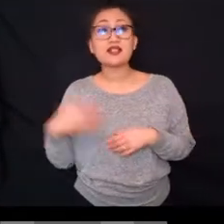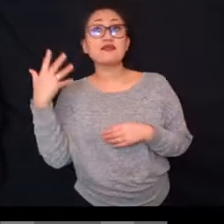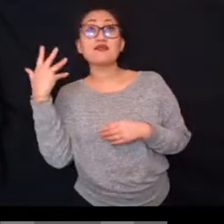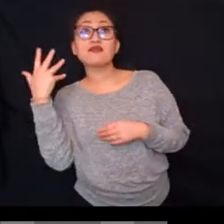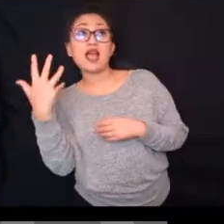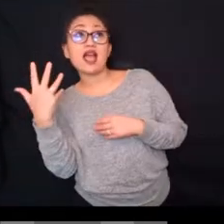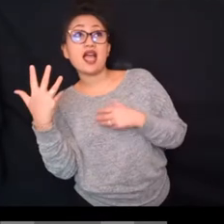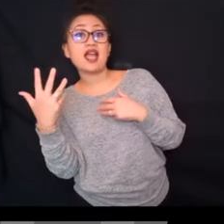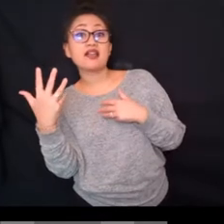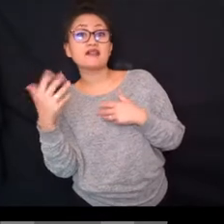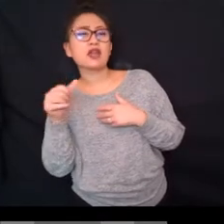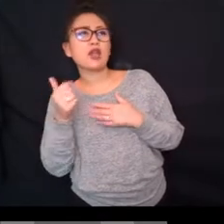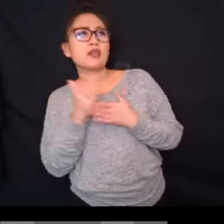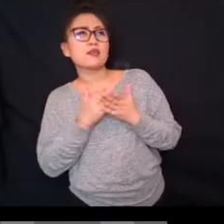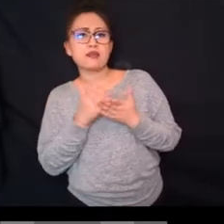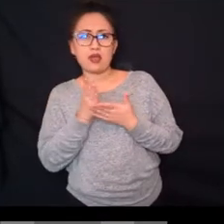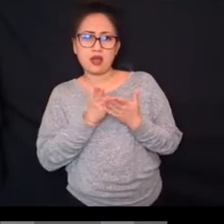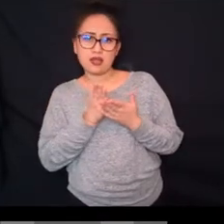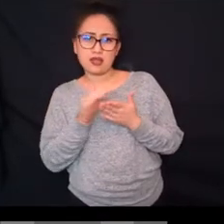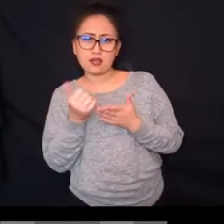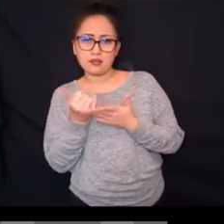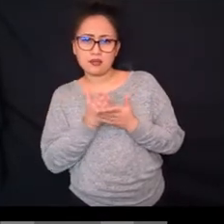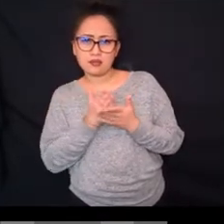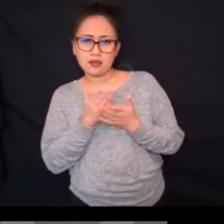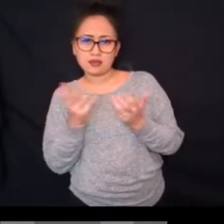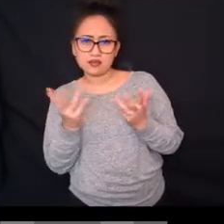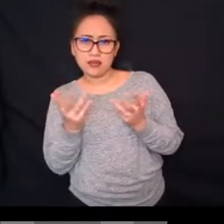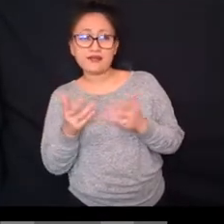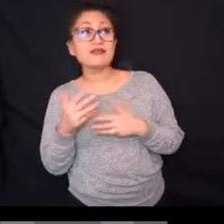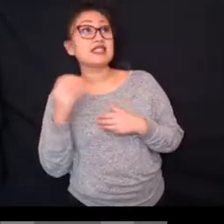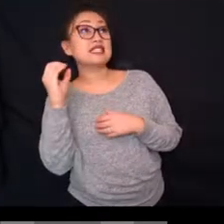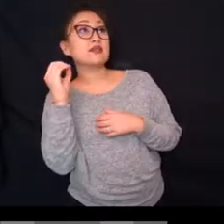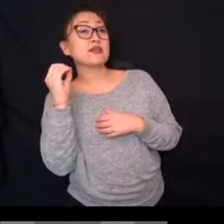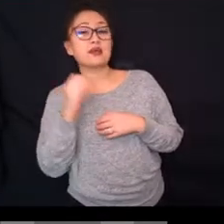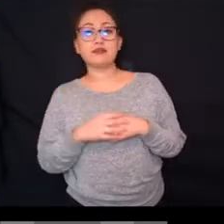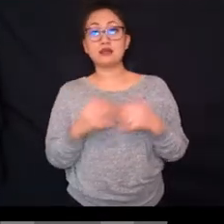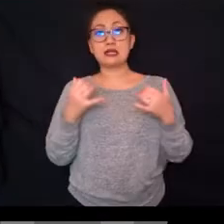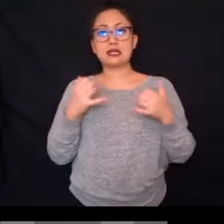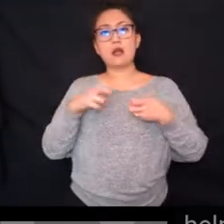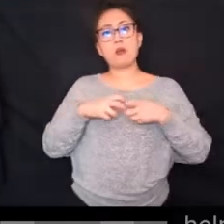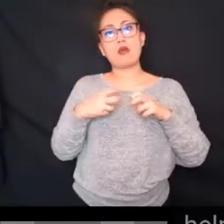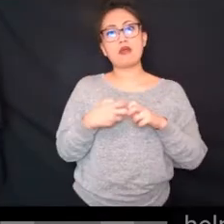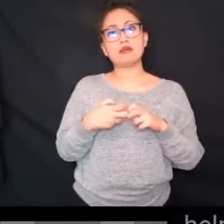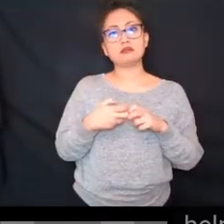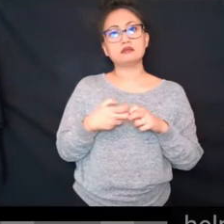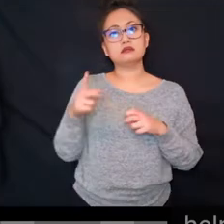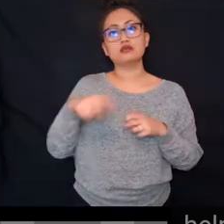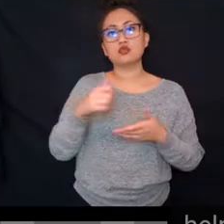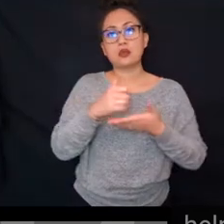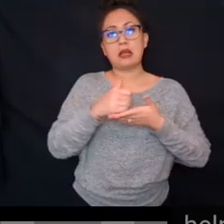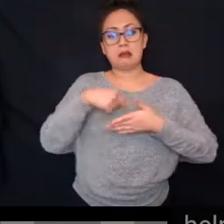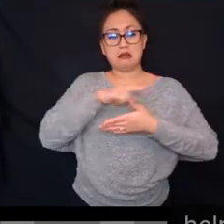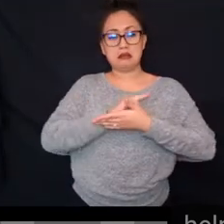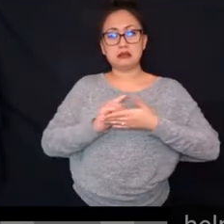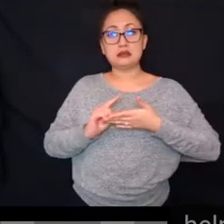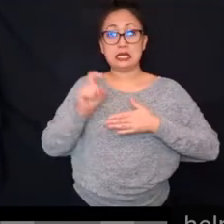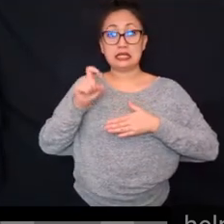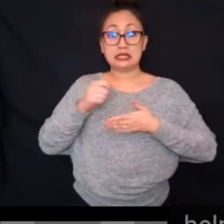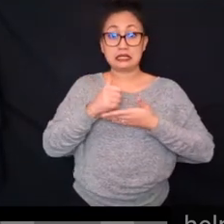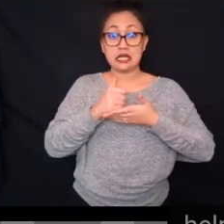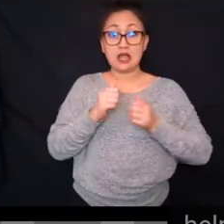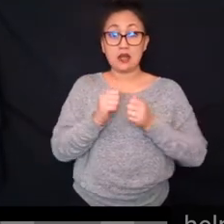5. What's my other part? 0. Good job. Well, I've got a problem. You've helped me out this week. Remember, you had to help me out with the